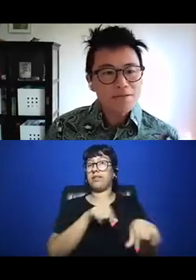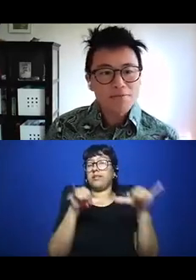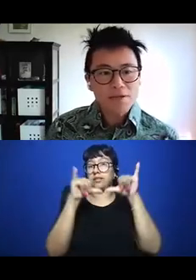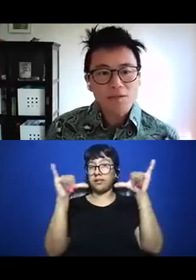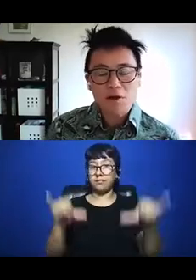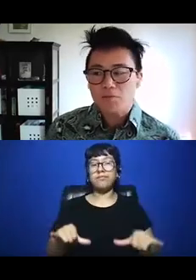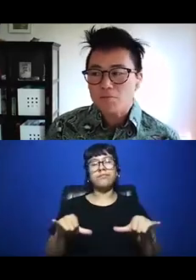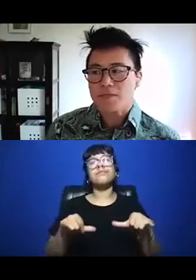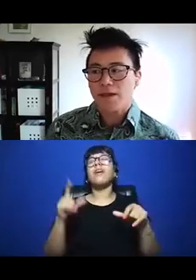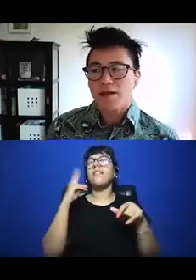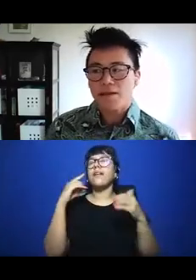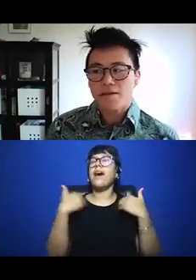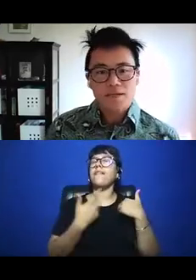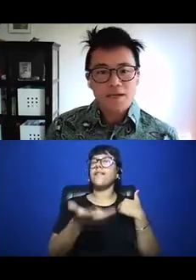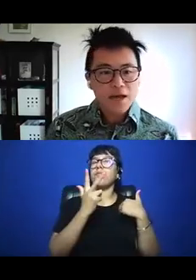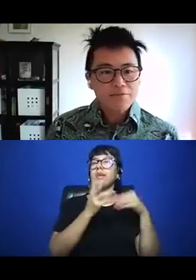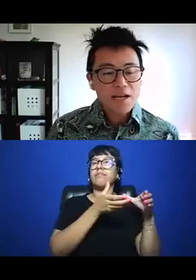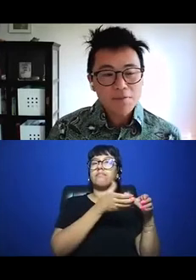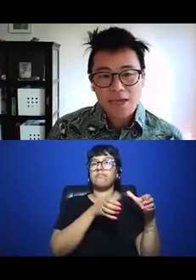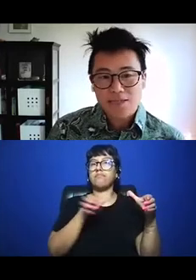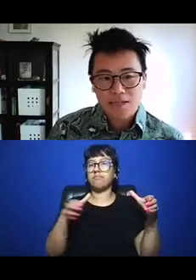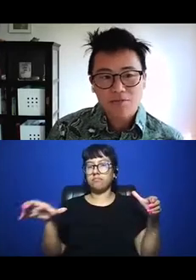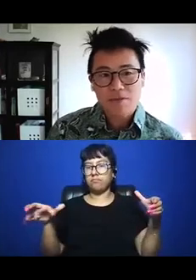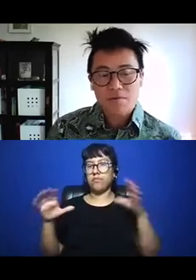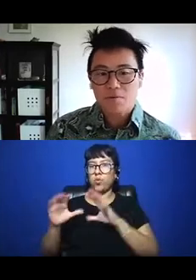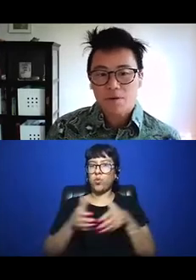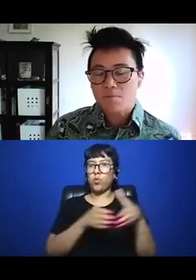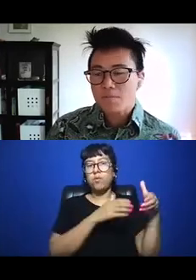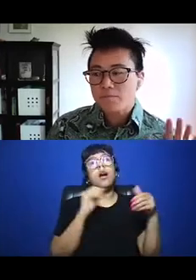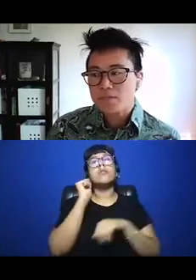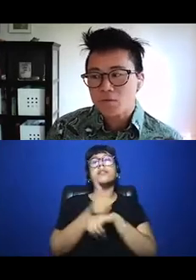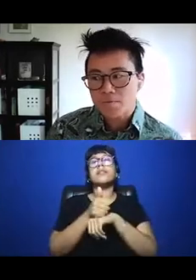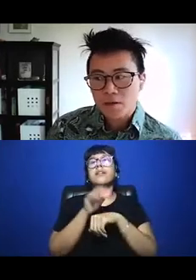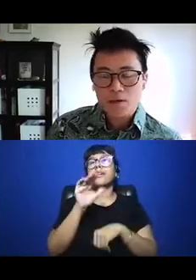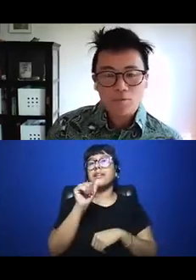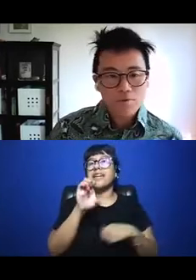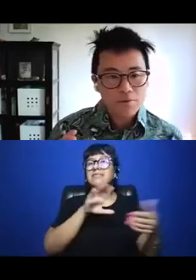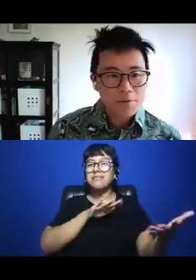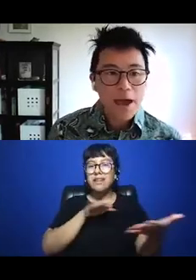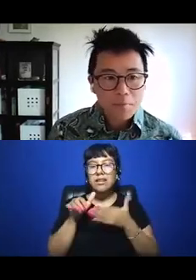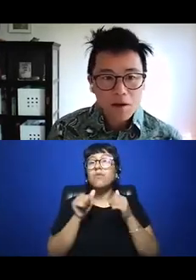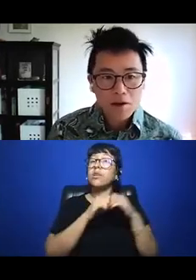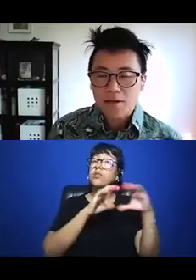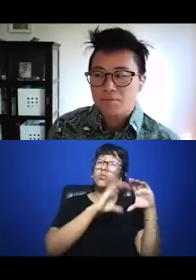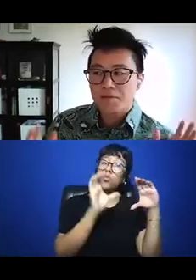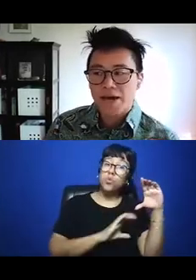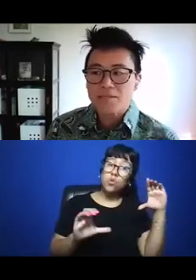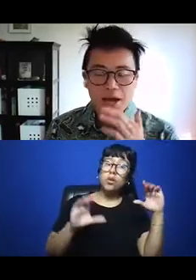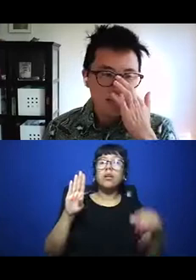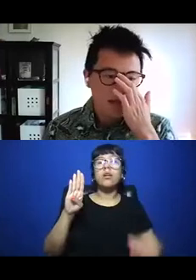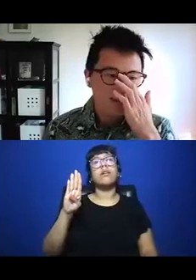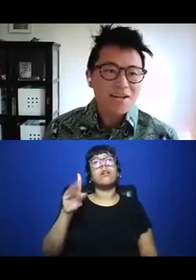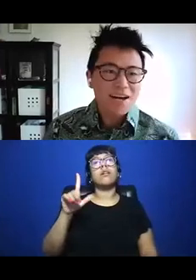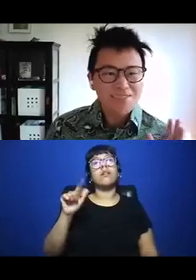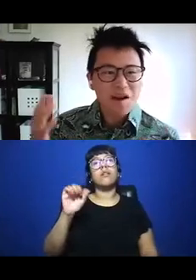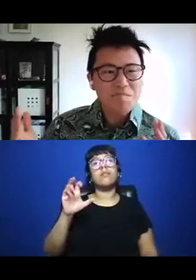break into 3 small groups. And I've set up case studies for people, one with Zoom, one with Blackbaud, and one with